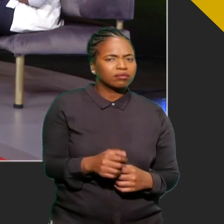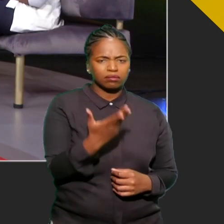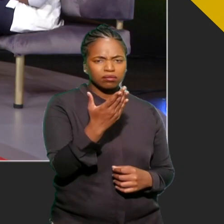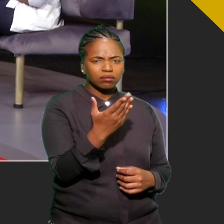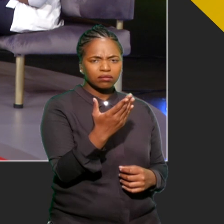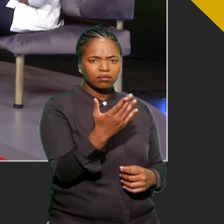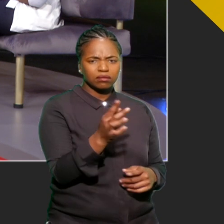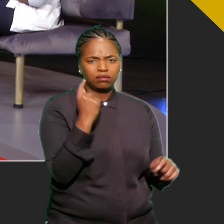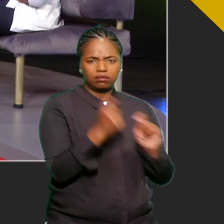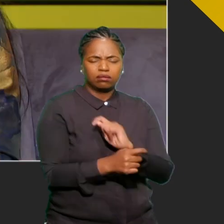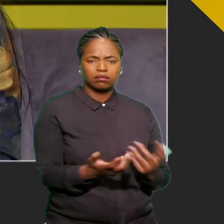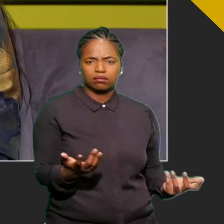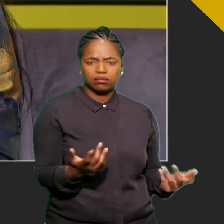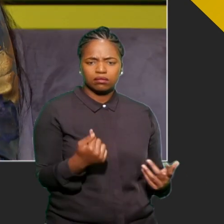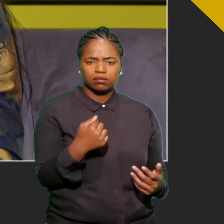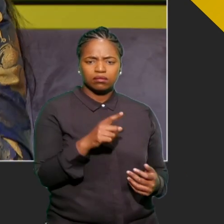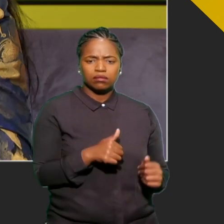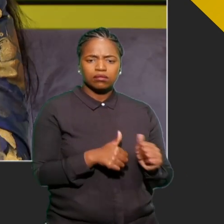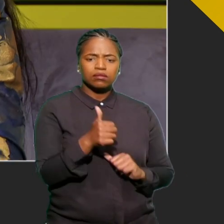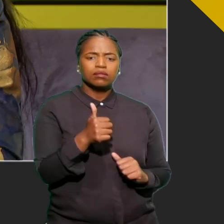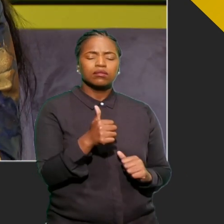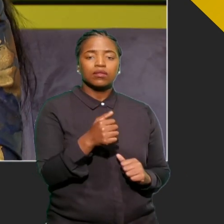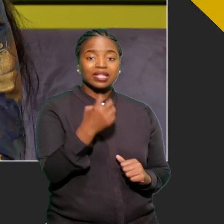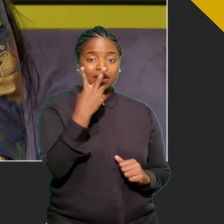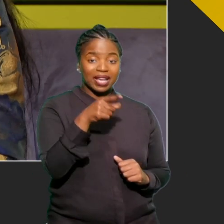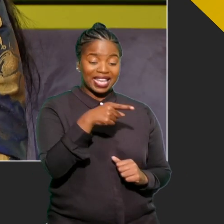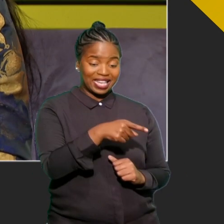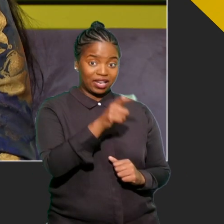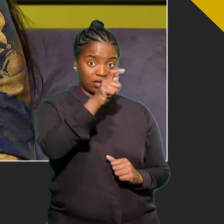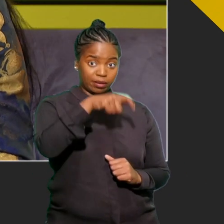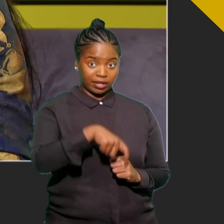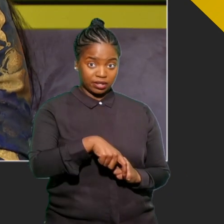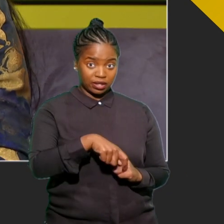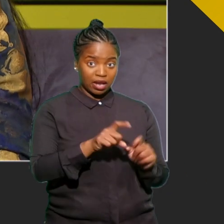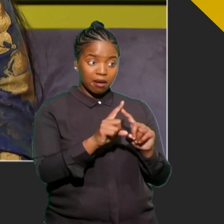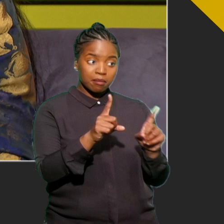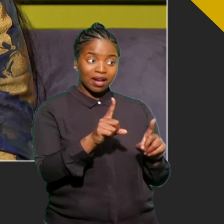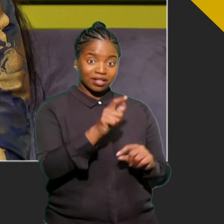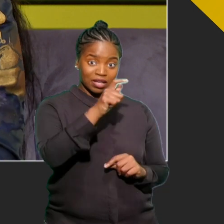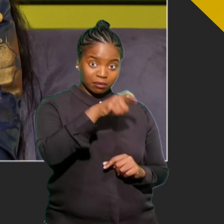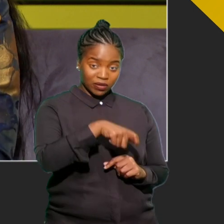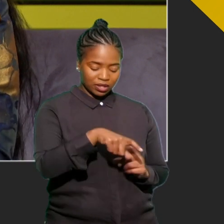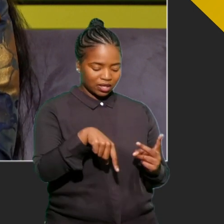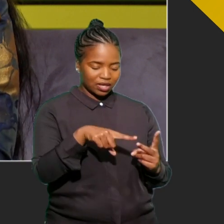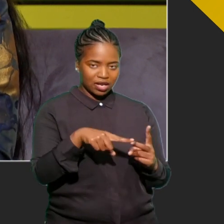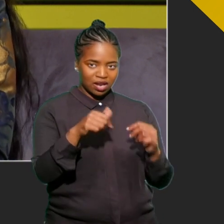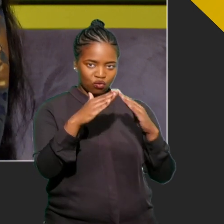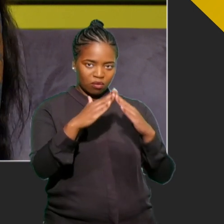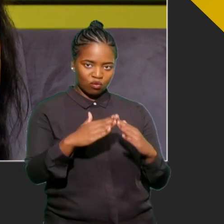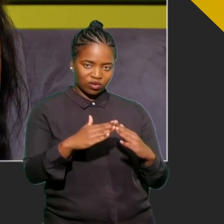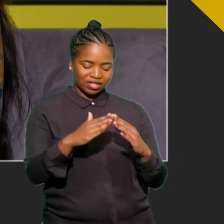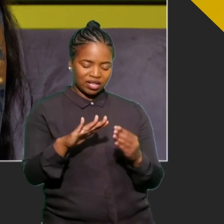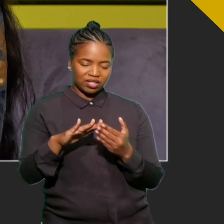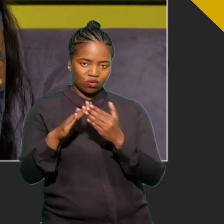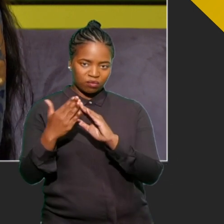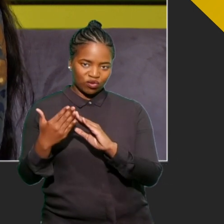changes. Firstly, we're not only looking at her as an individual. Yeah. There's the individual, there's the household, there's the